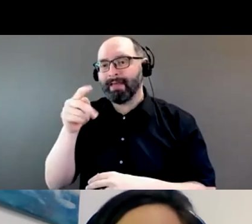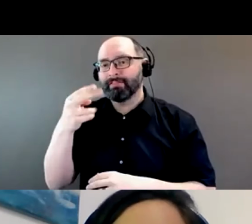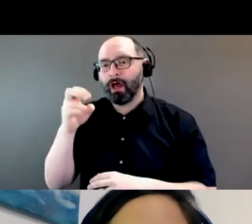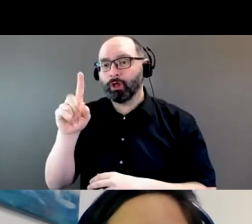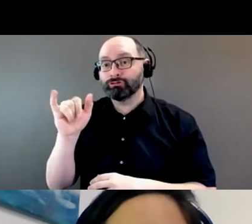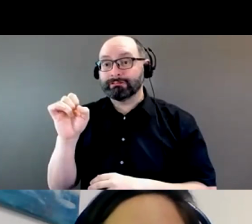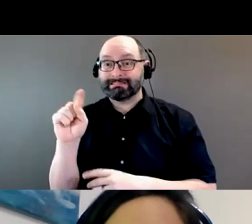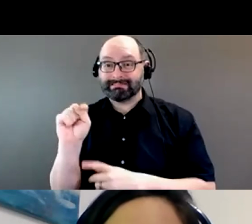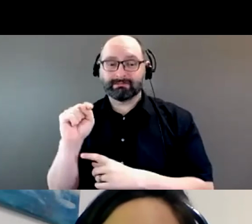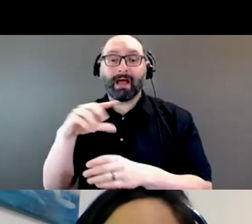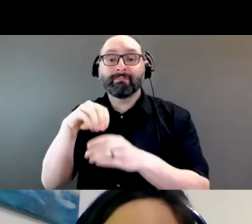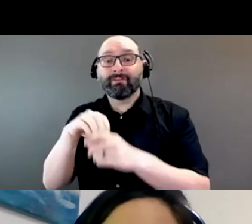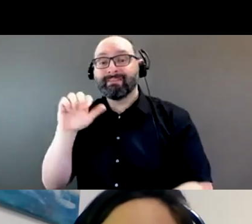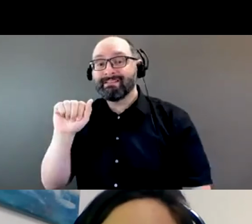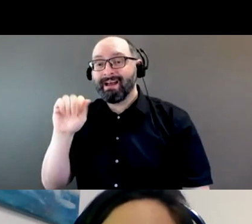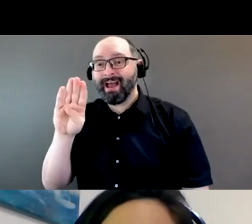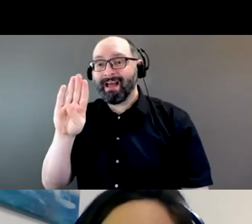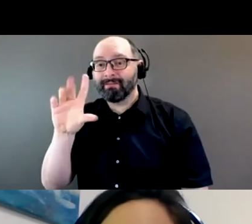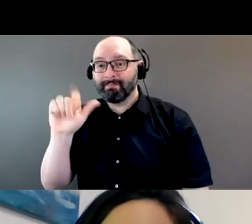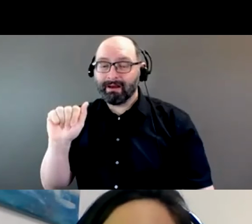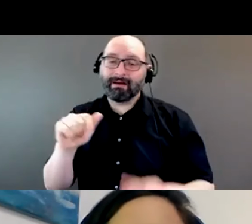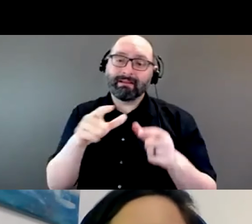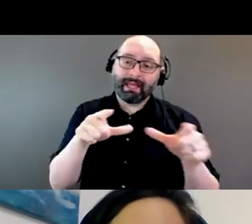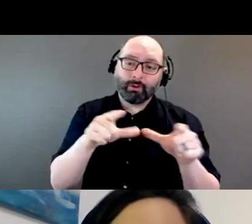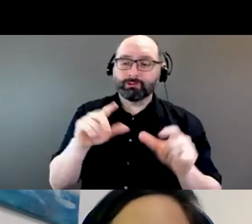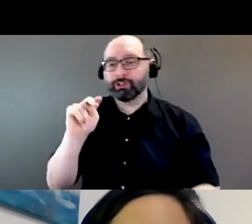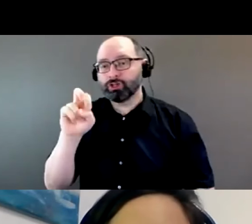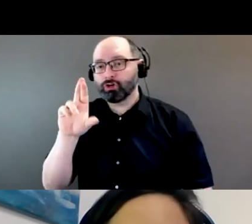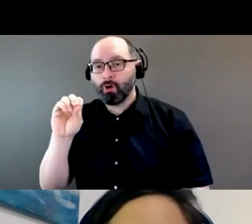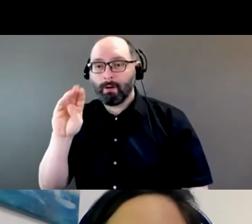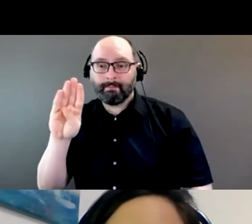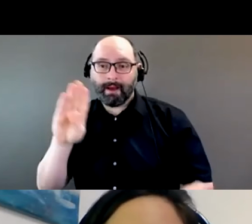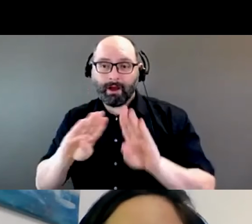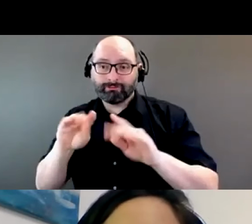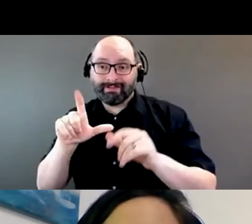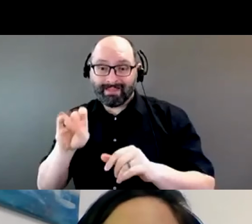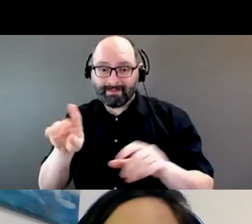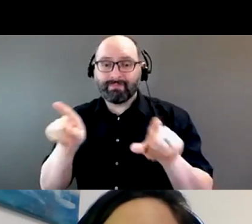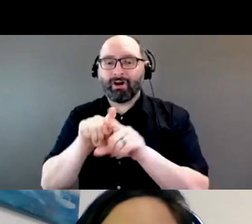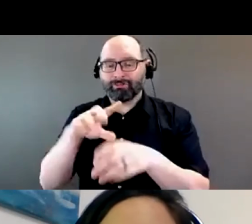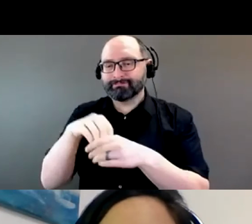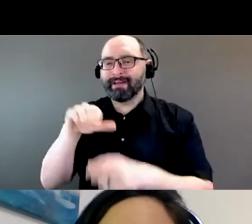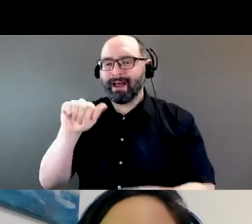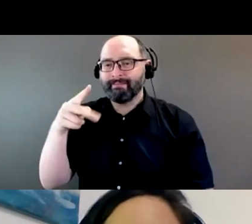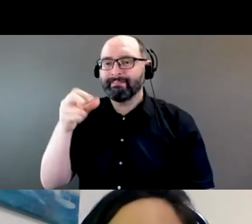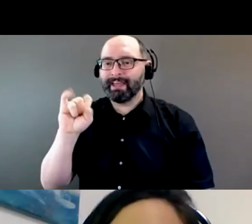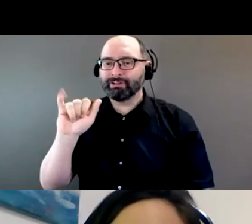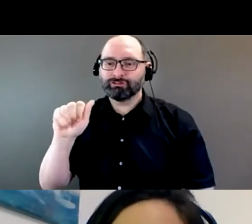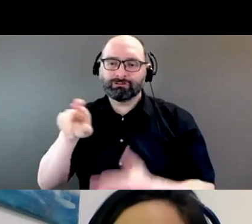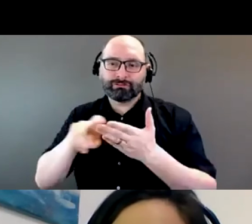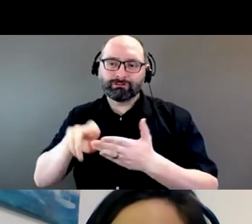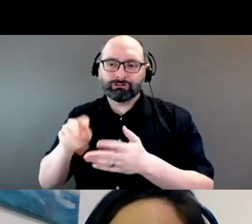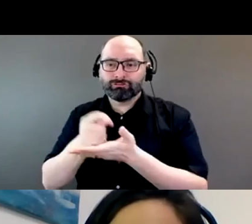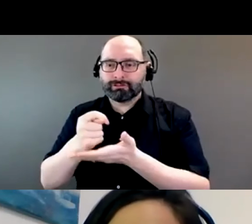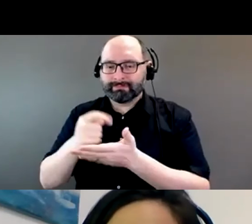I'm a part of the ALBA, Language and Neurobiology Lab. I'm also affiliated with the Aphasia Research and Treatment Lab at the University